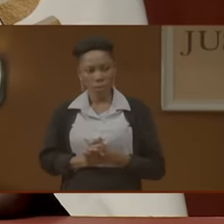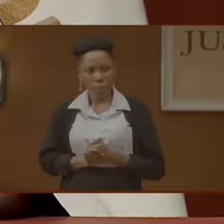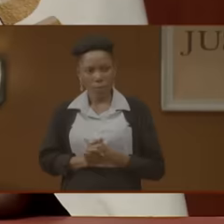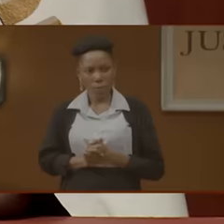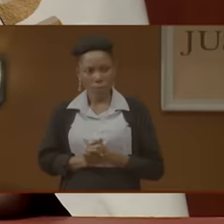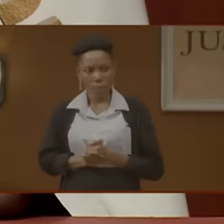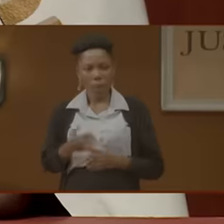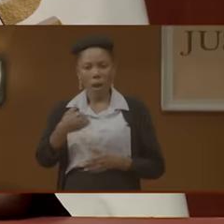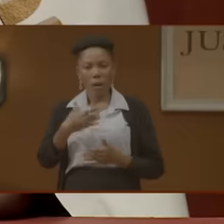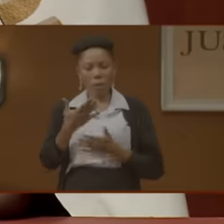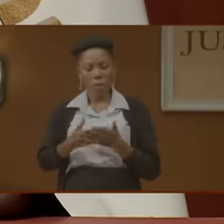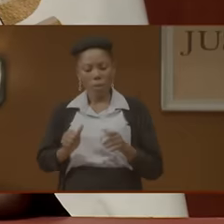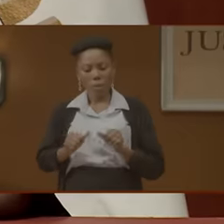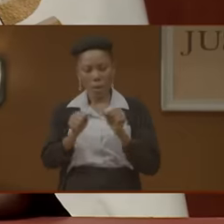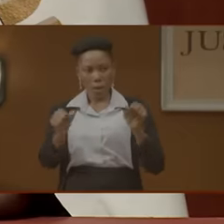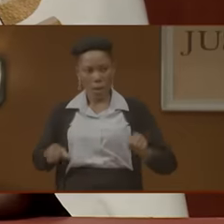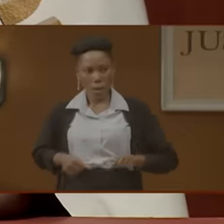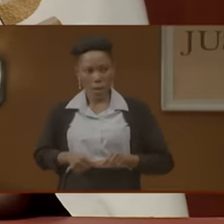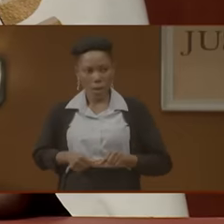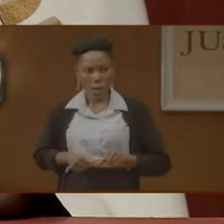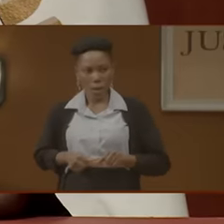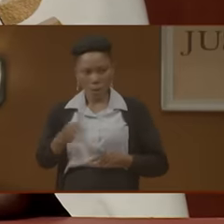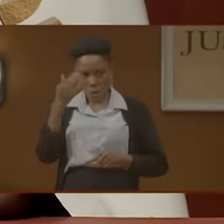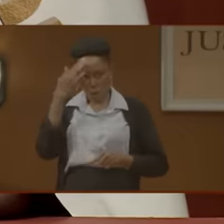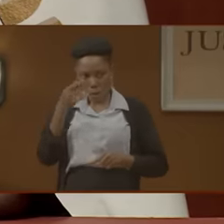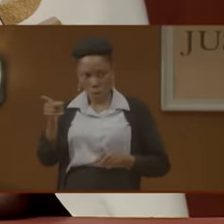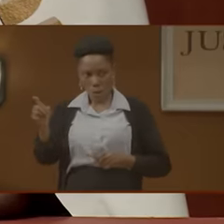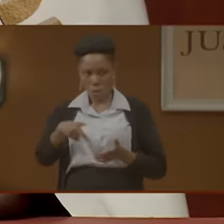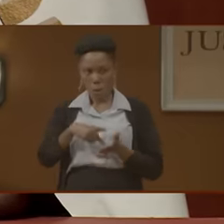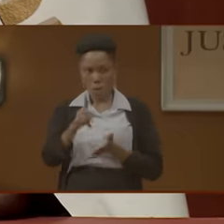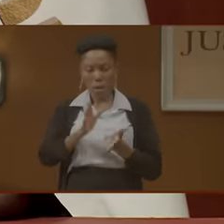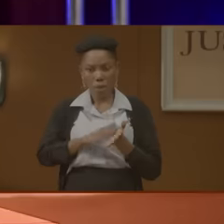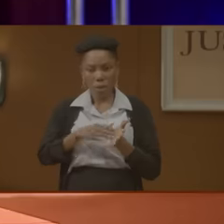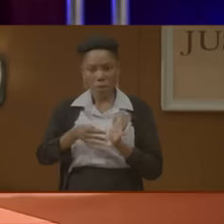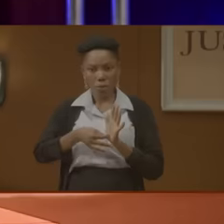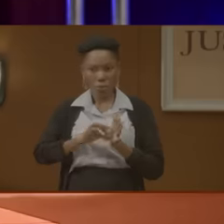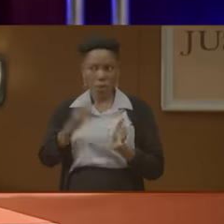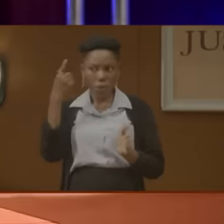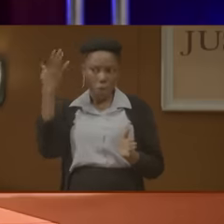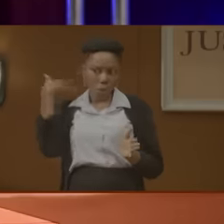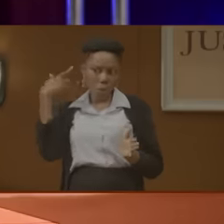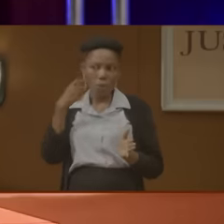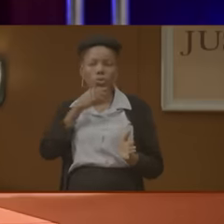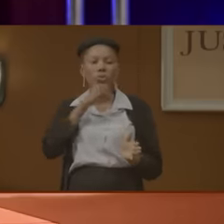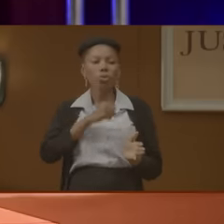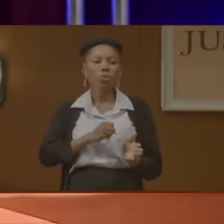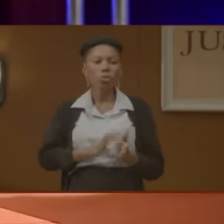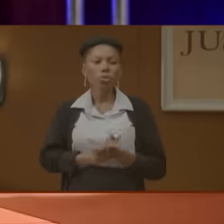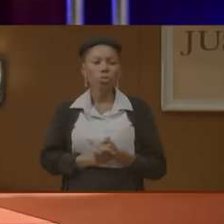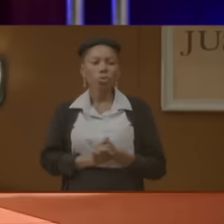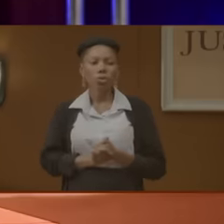there is an area that is not clear to me. You claim you paid school fees for the old school, at the old school.